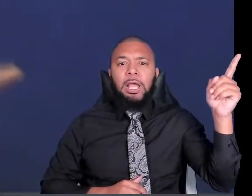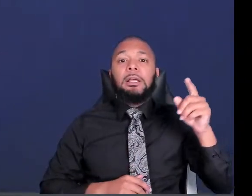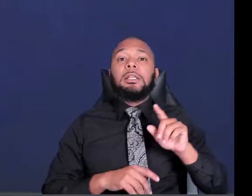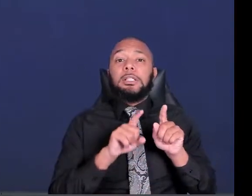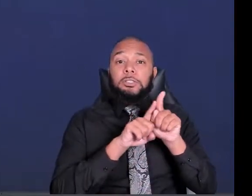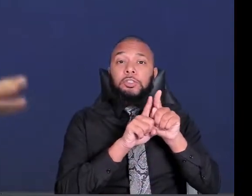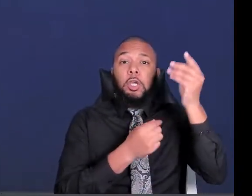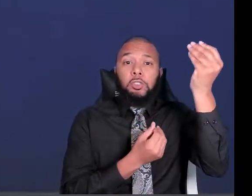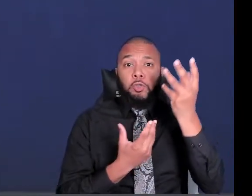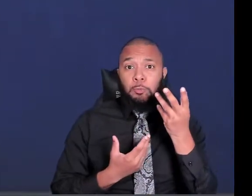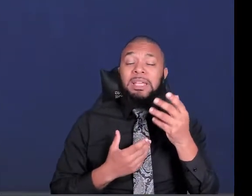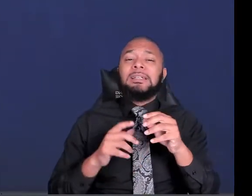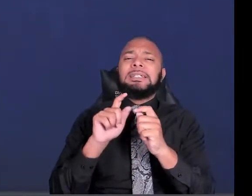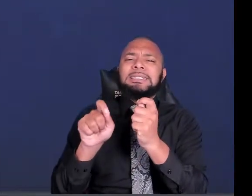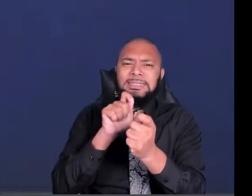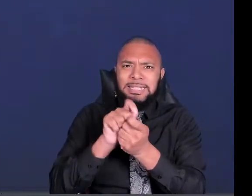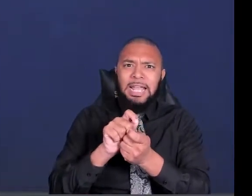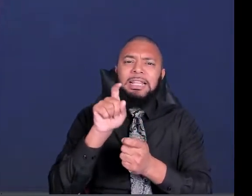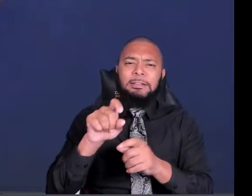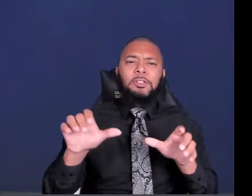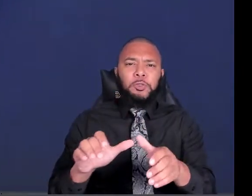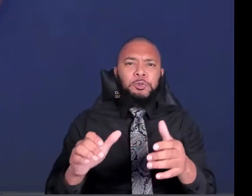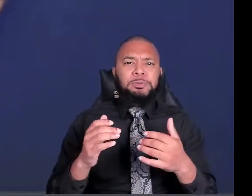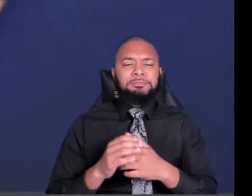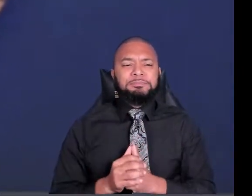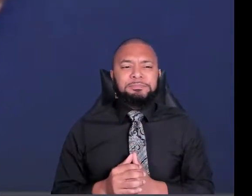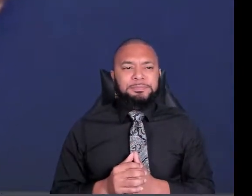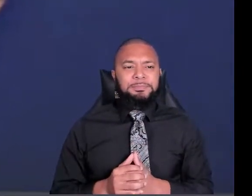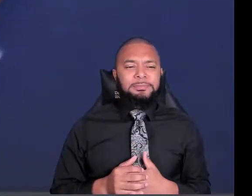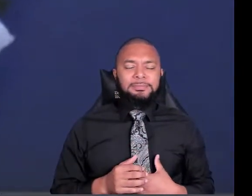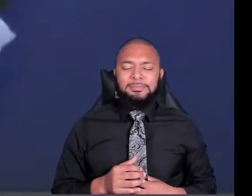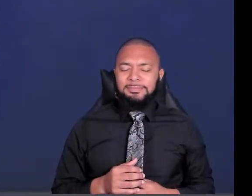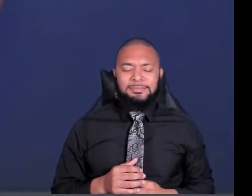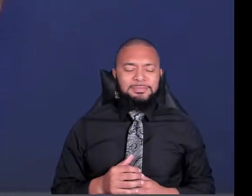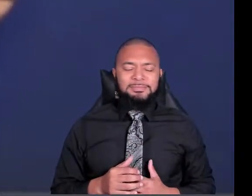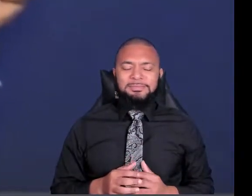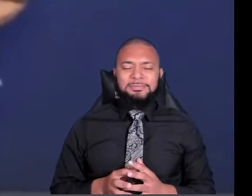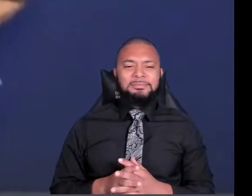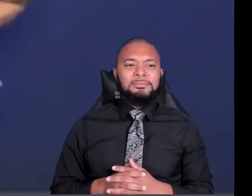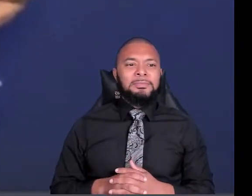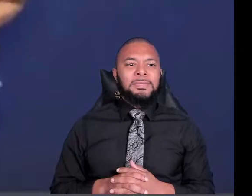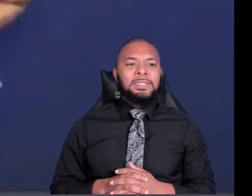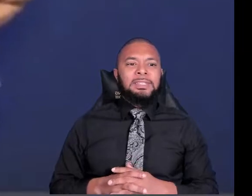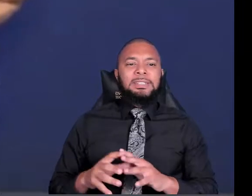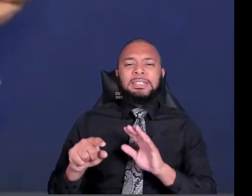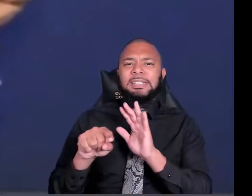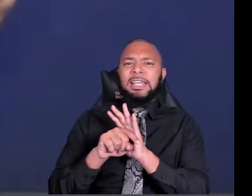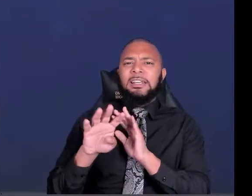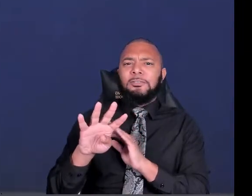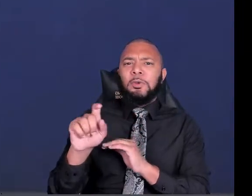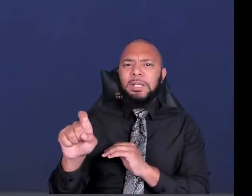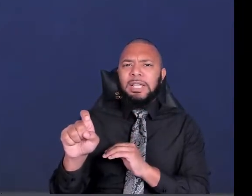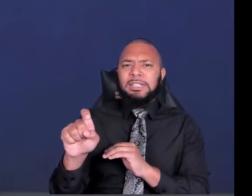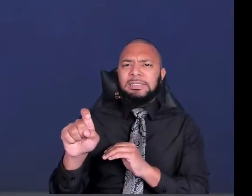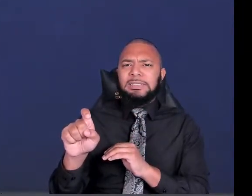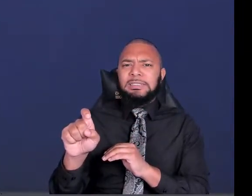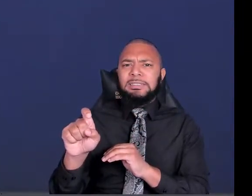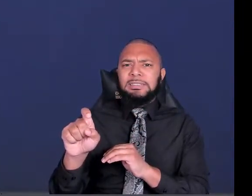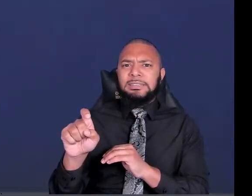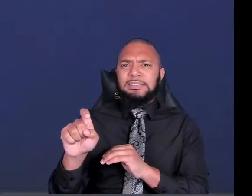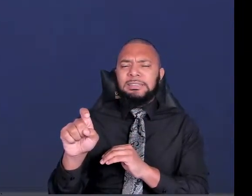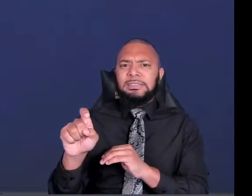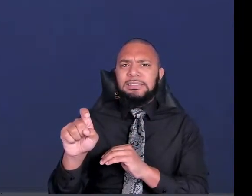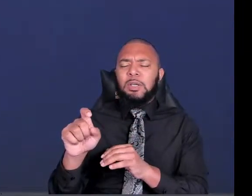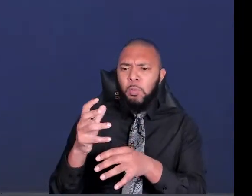me exactly everything that I have to do. To get to negative 4x, what did we multiply this negative